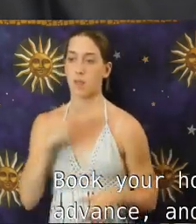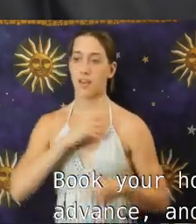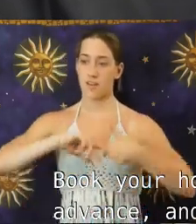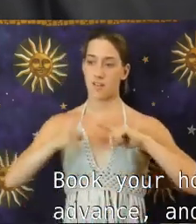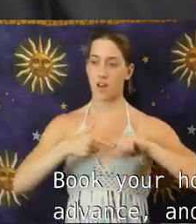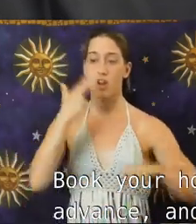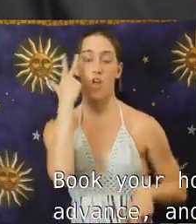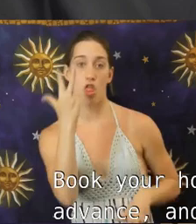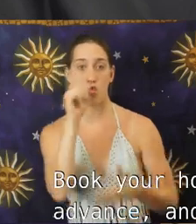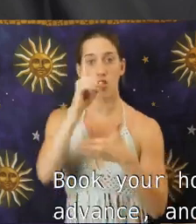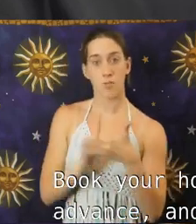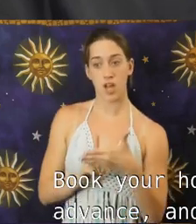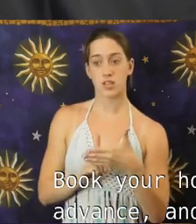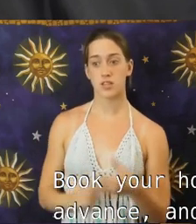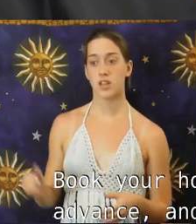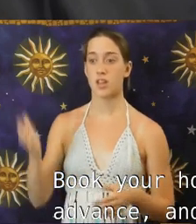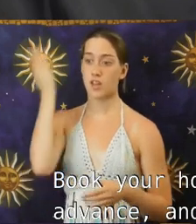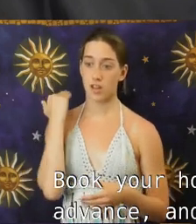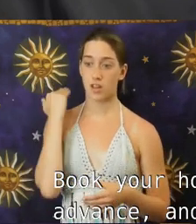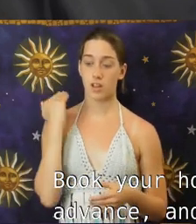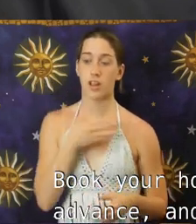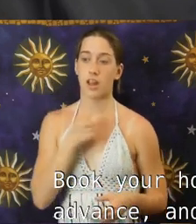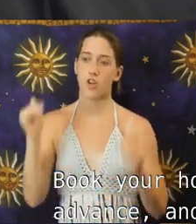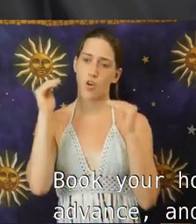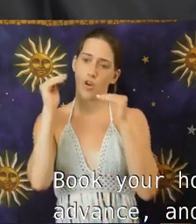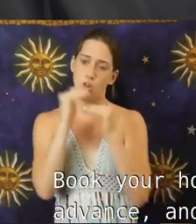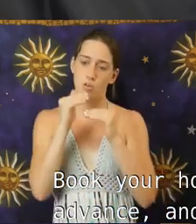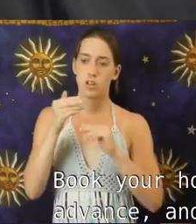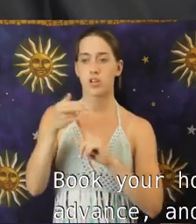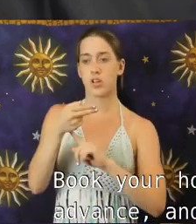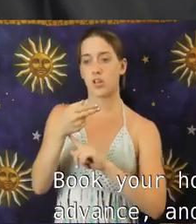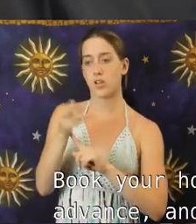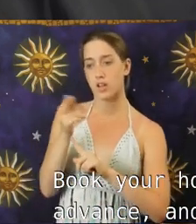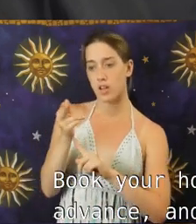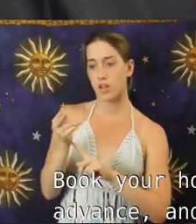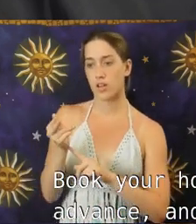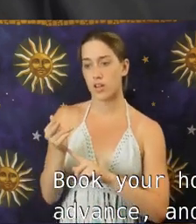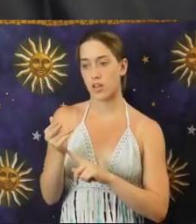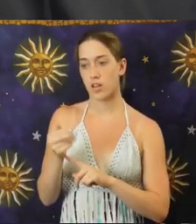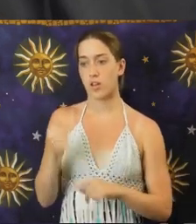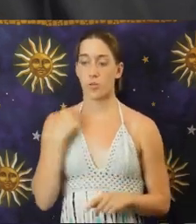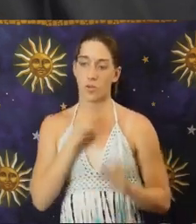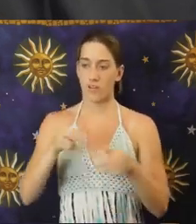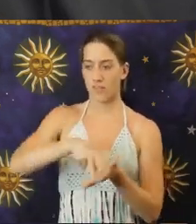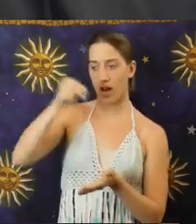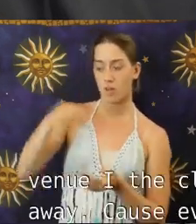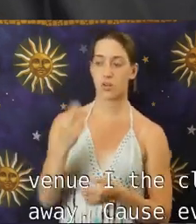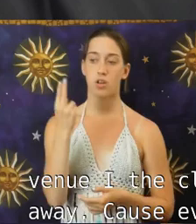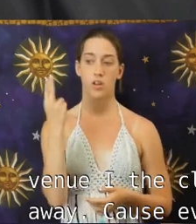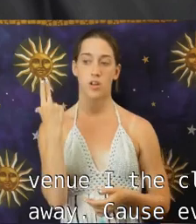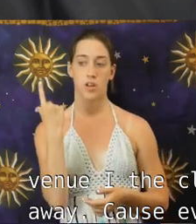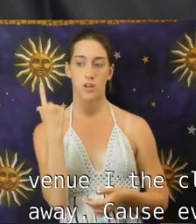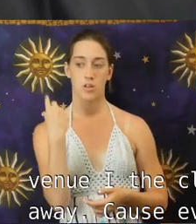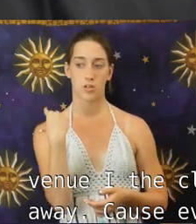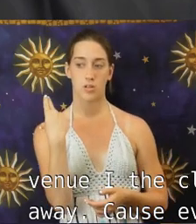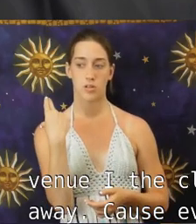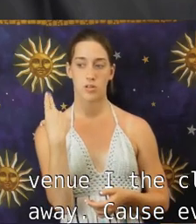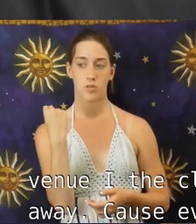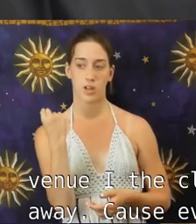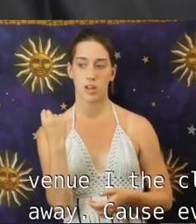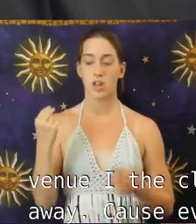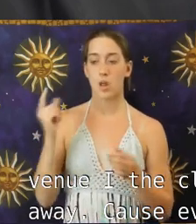and my friend booked our room 3 months in advance, and the closest venue